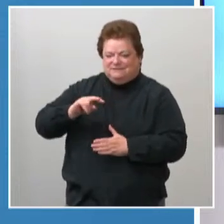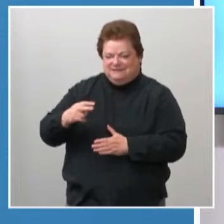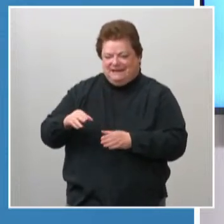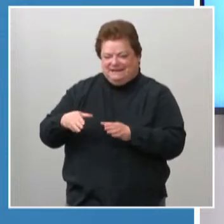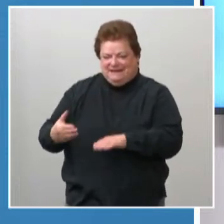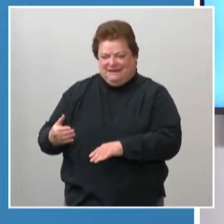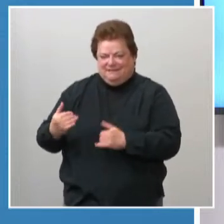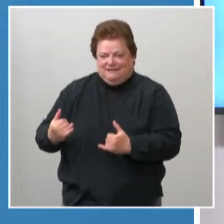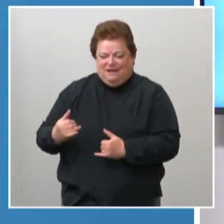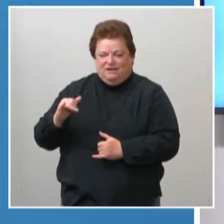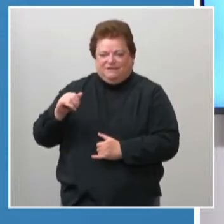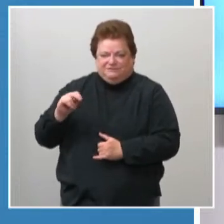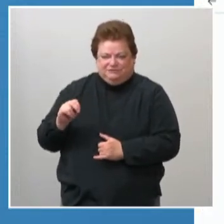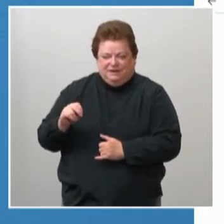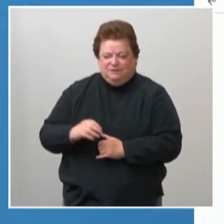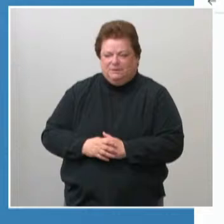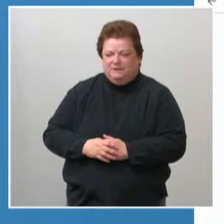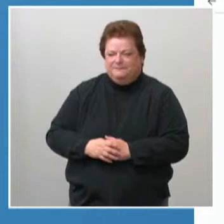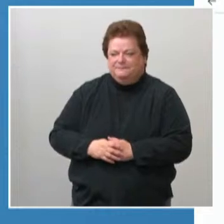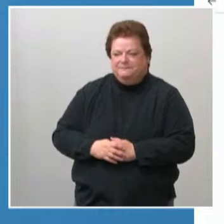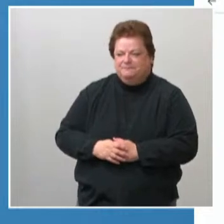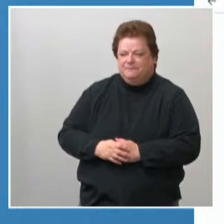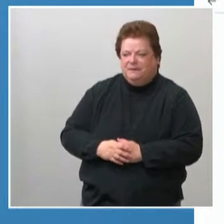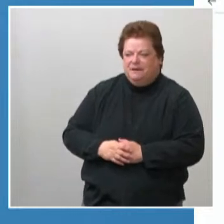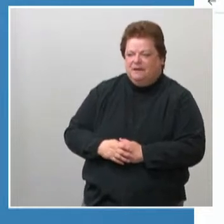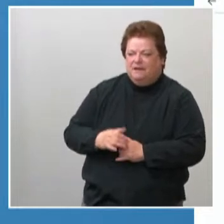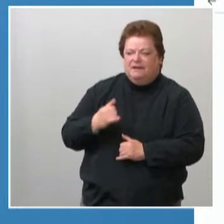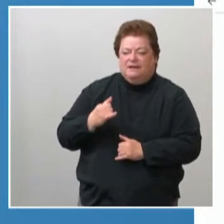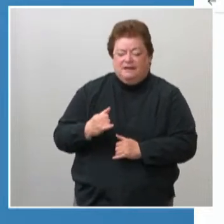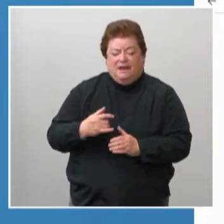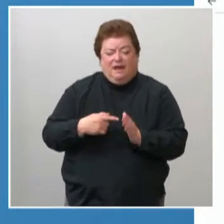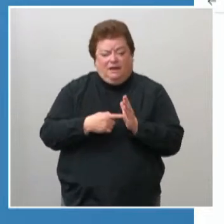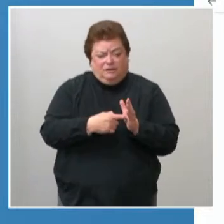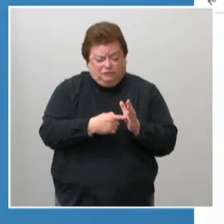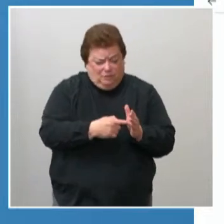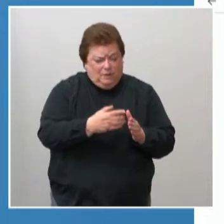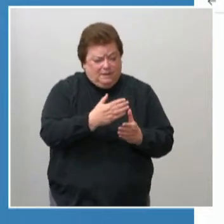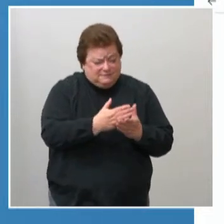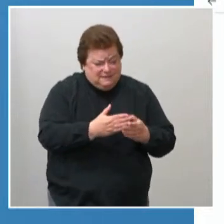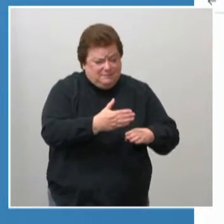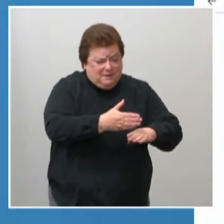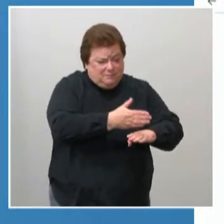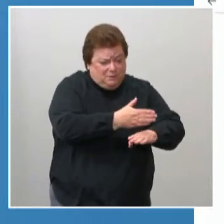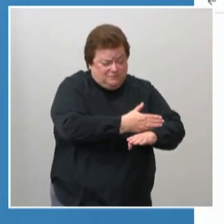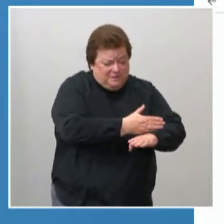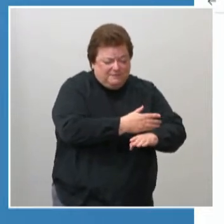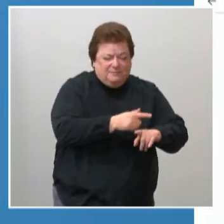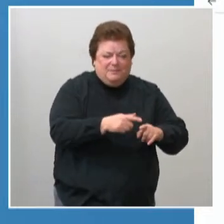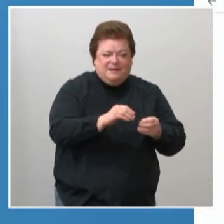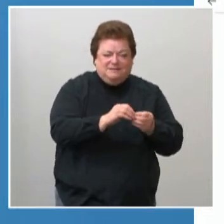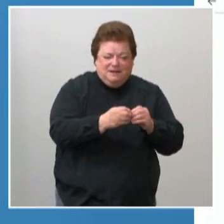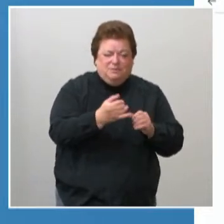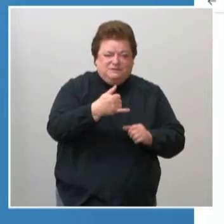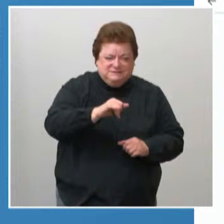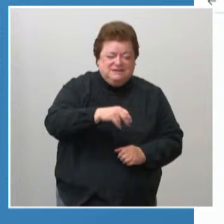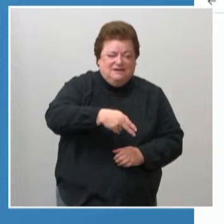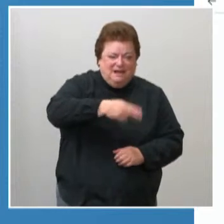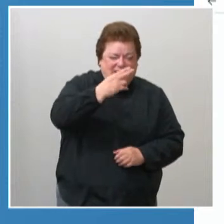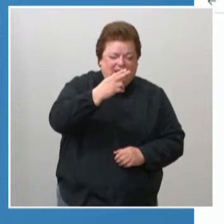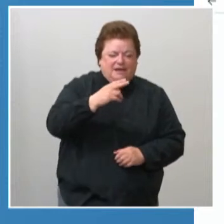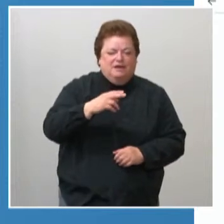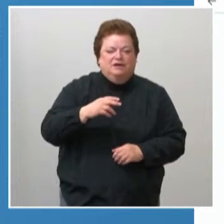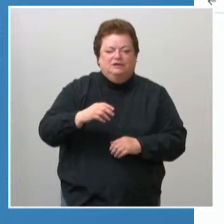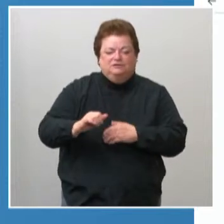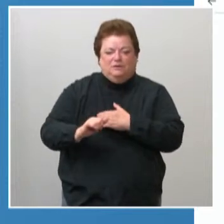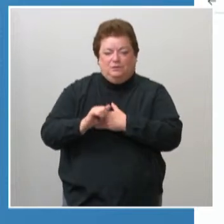February. While some of the indicators are showing improvement, most are still very high, so the risk dial will